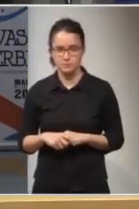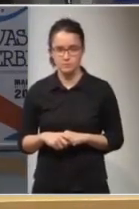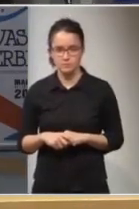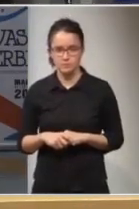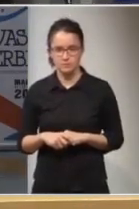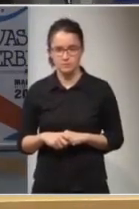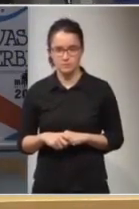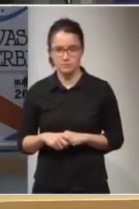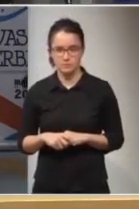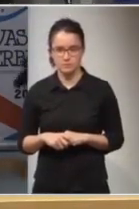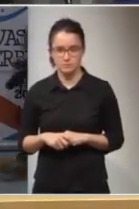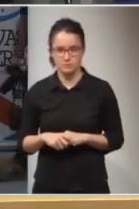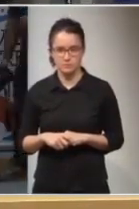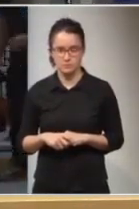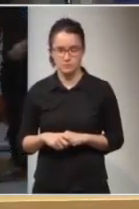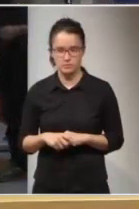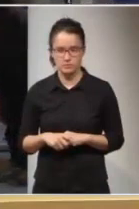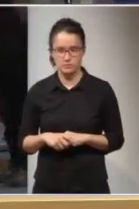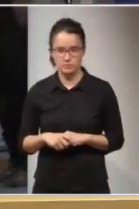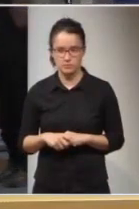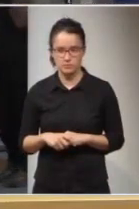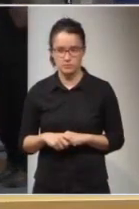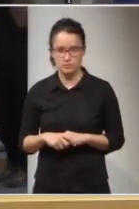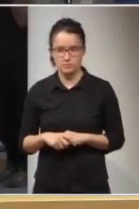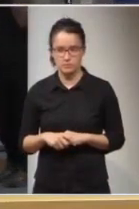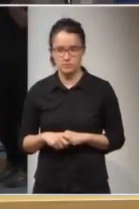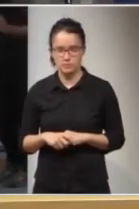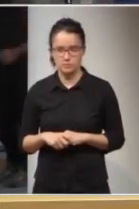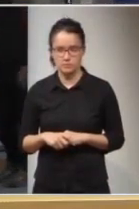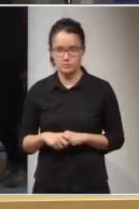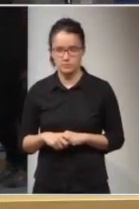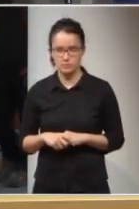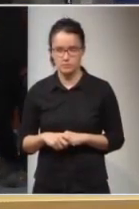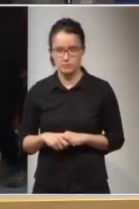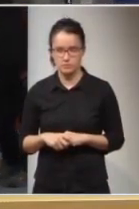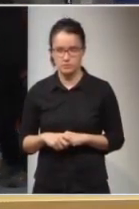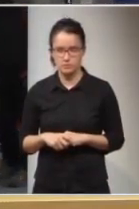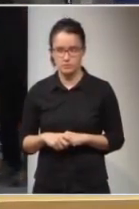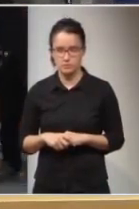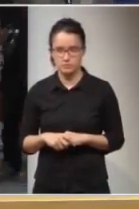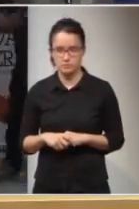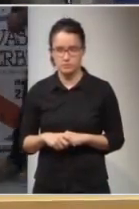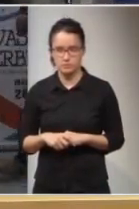all the things in English. There is no connection?